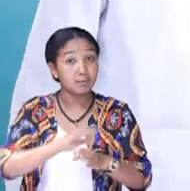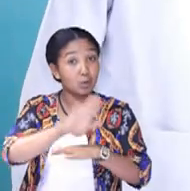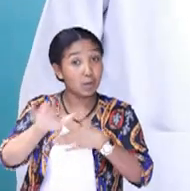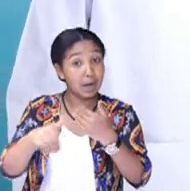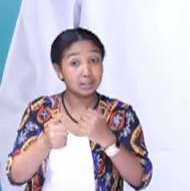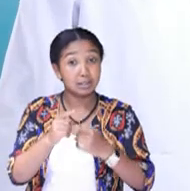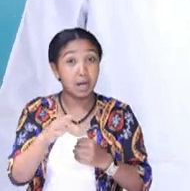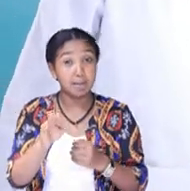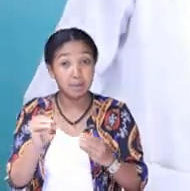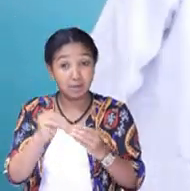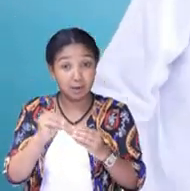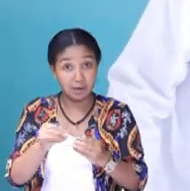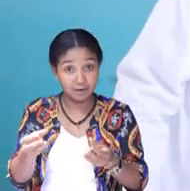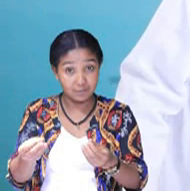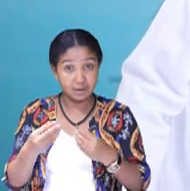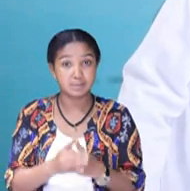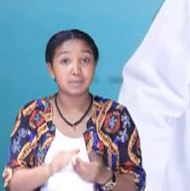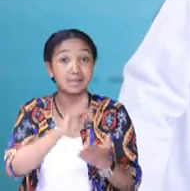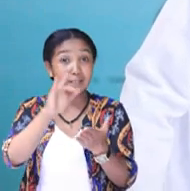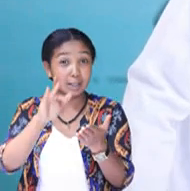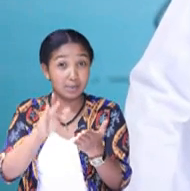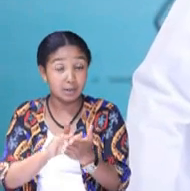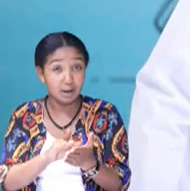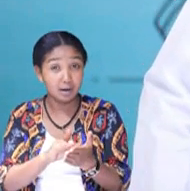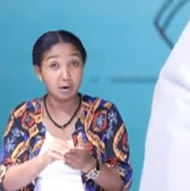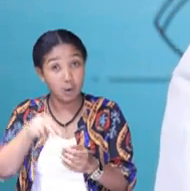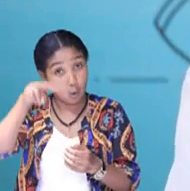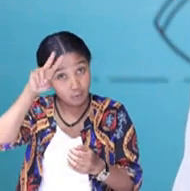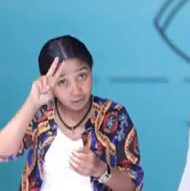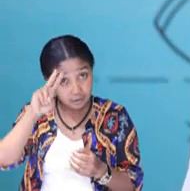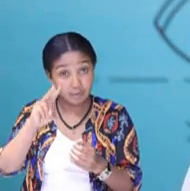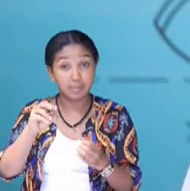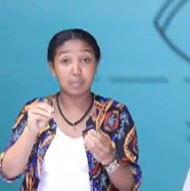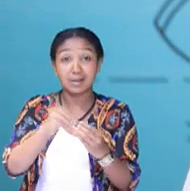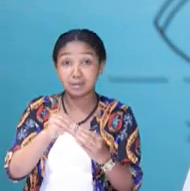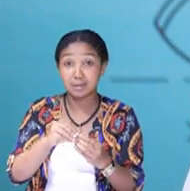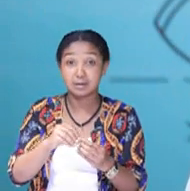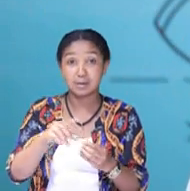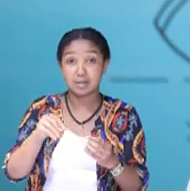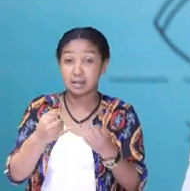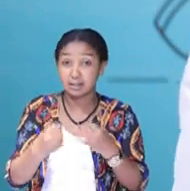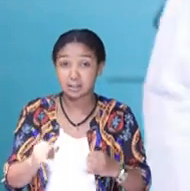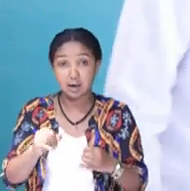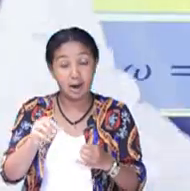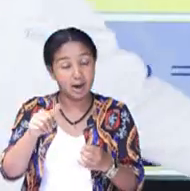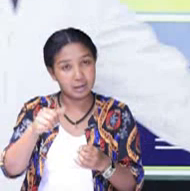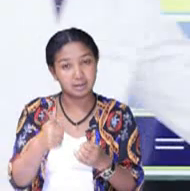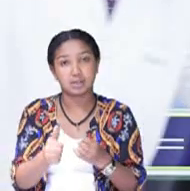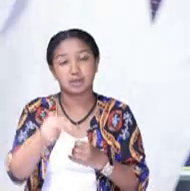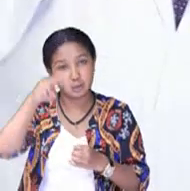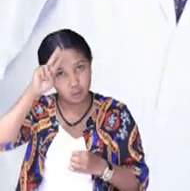total acceleration can be mathematically given as centripetal acceleration squared plus the tangential acceleration